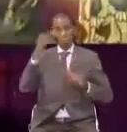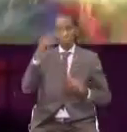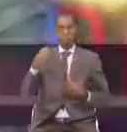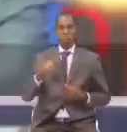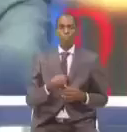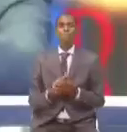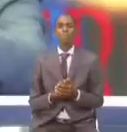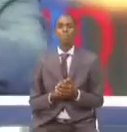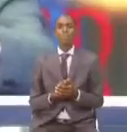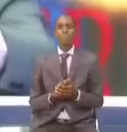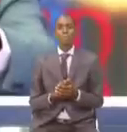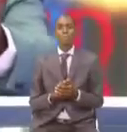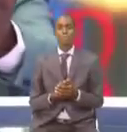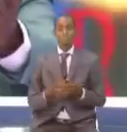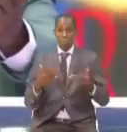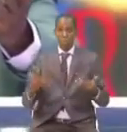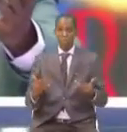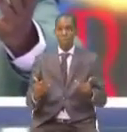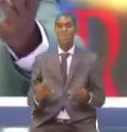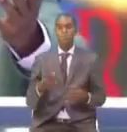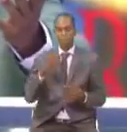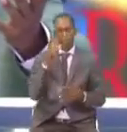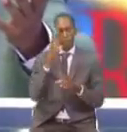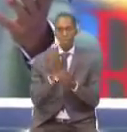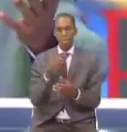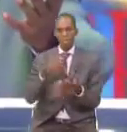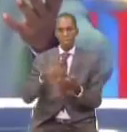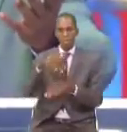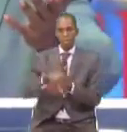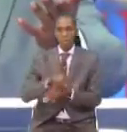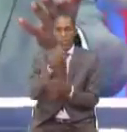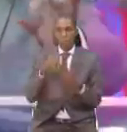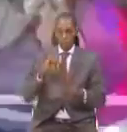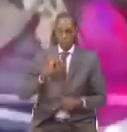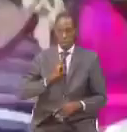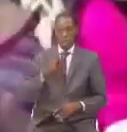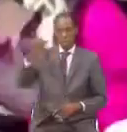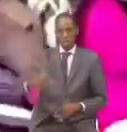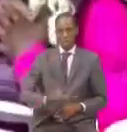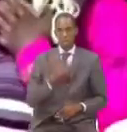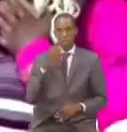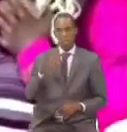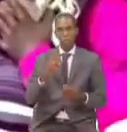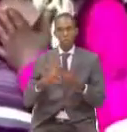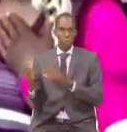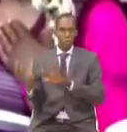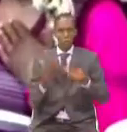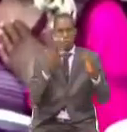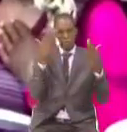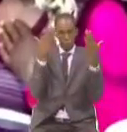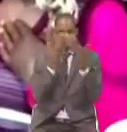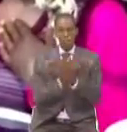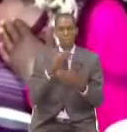tonight when I invite you to come to Christ, to leave darkness and to come to the light and to have